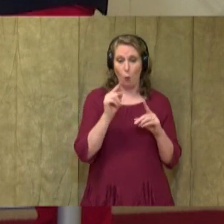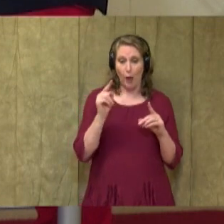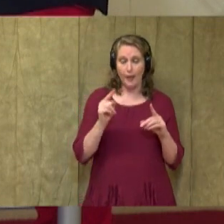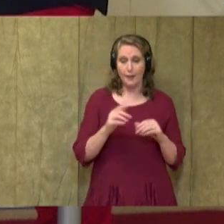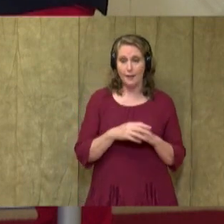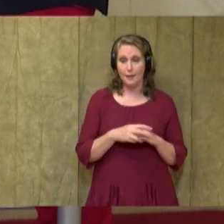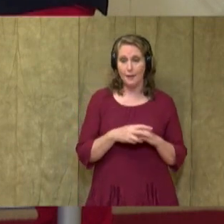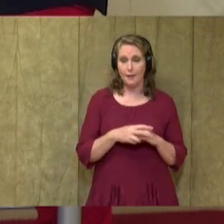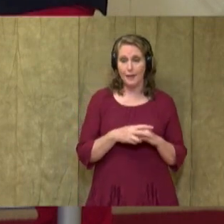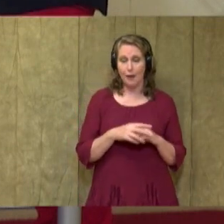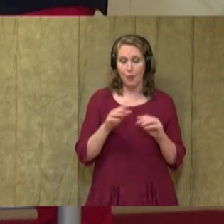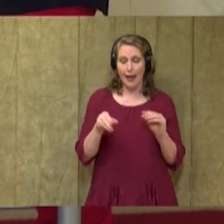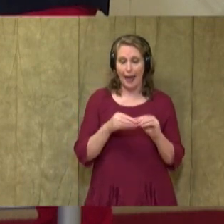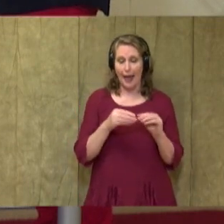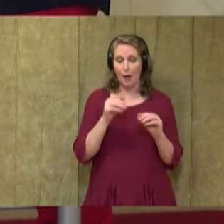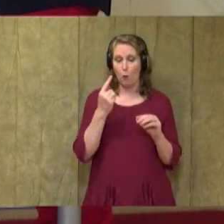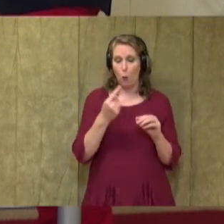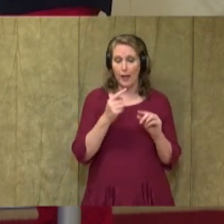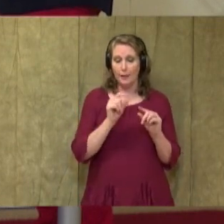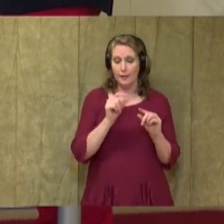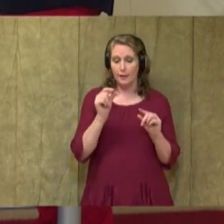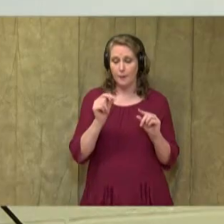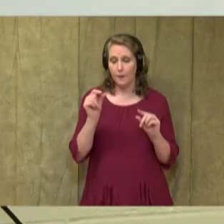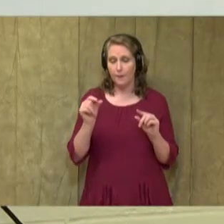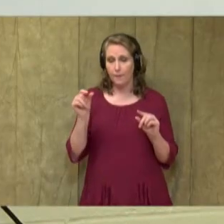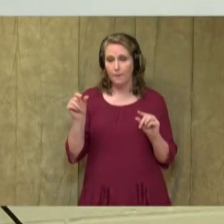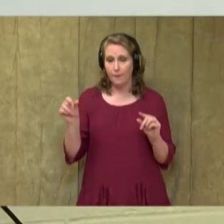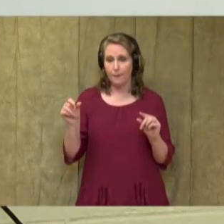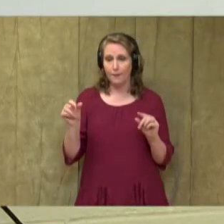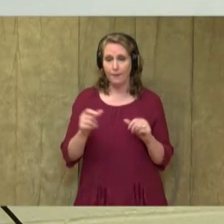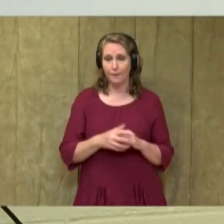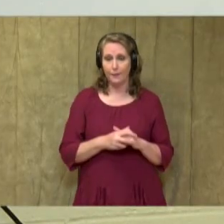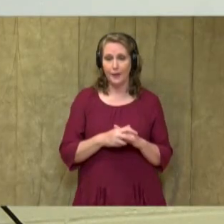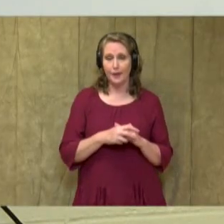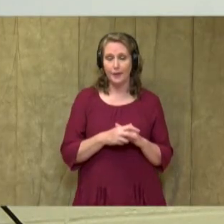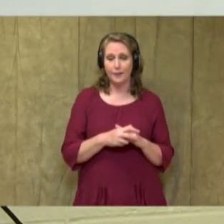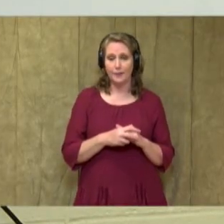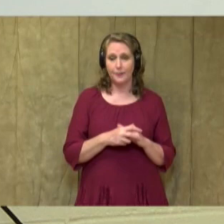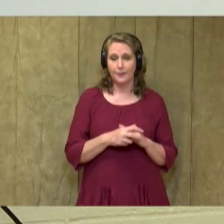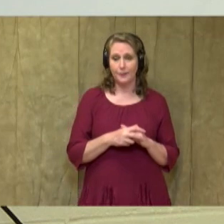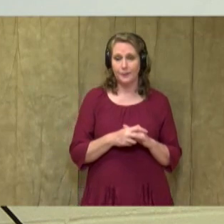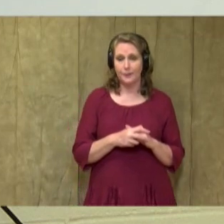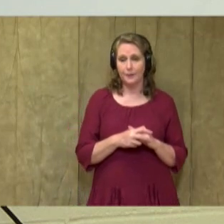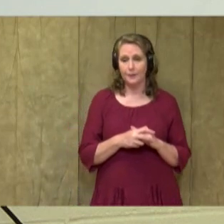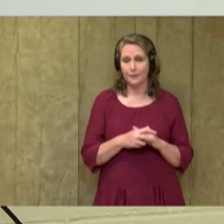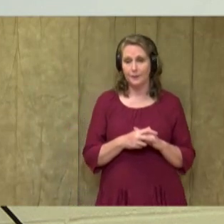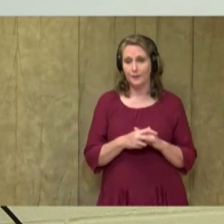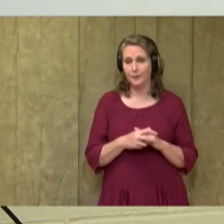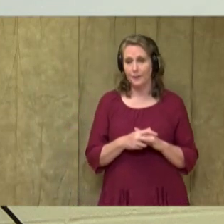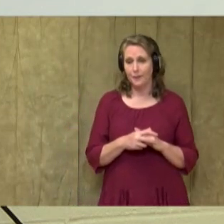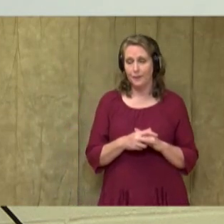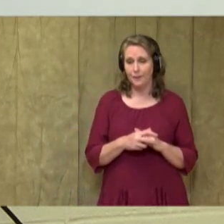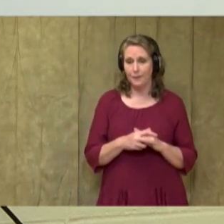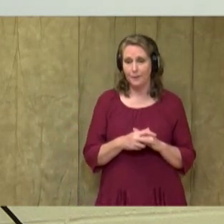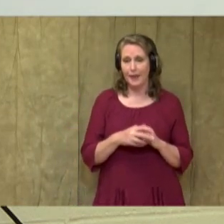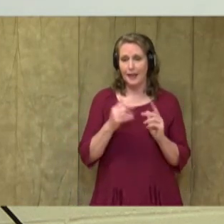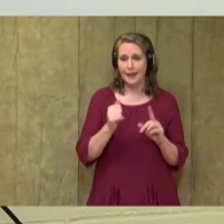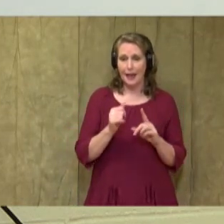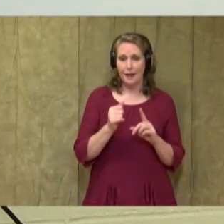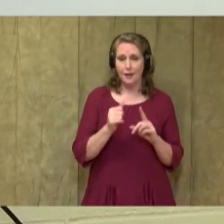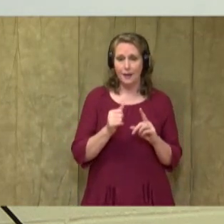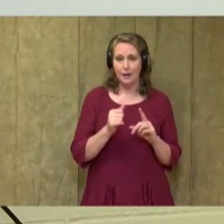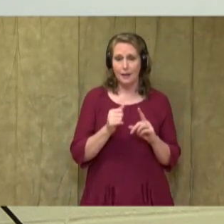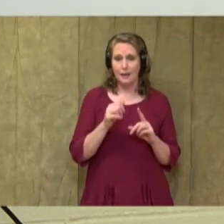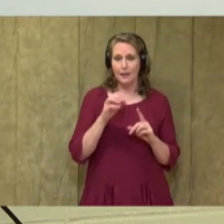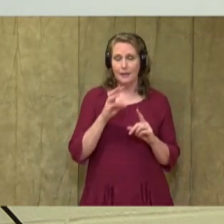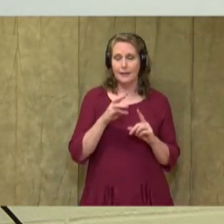up with those ones. 6, 7, 8. 1, 2, 3, 4, 5, 6, 7, 8, and then we just count